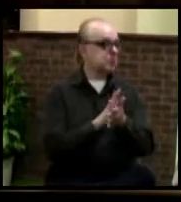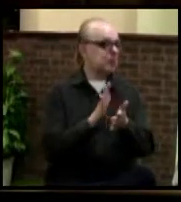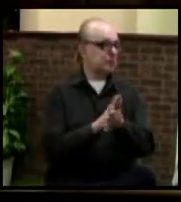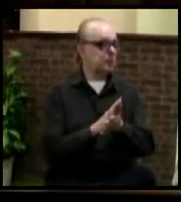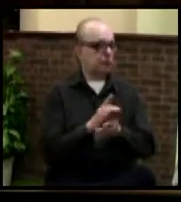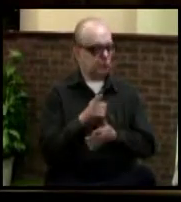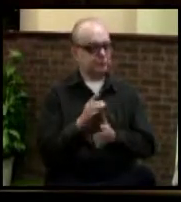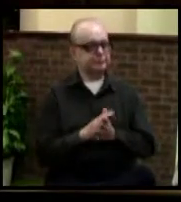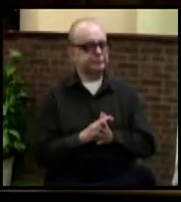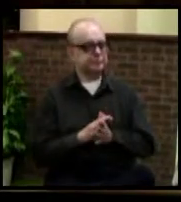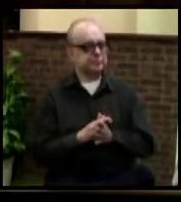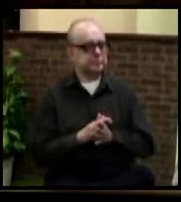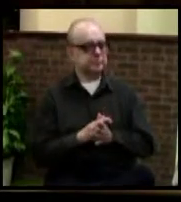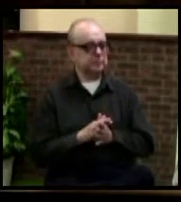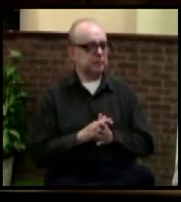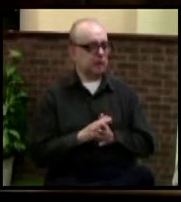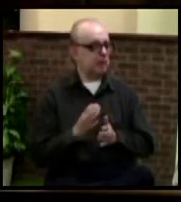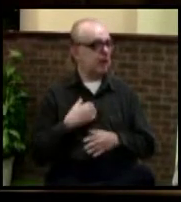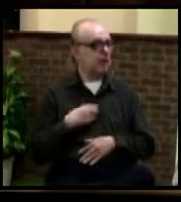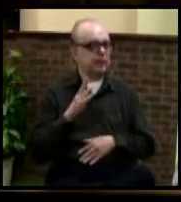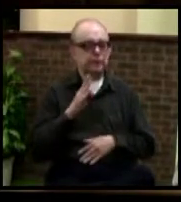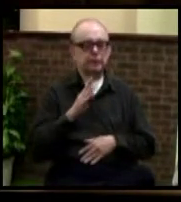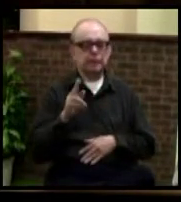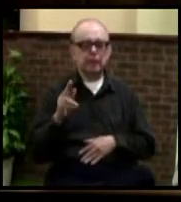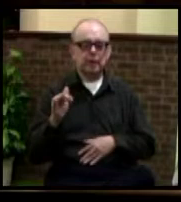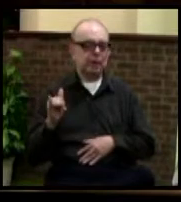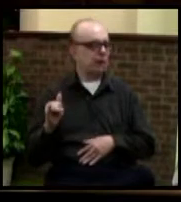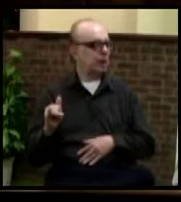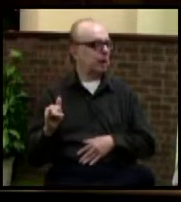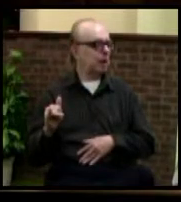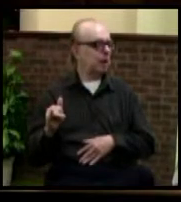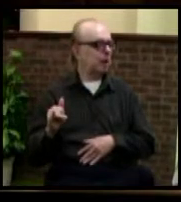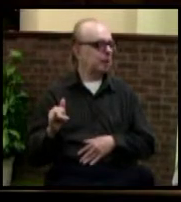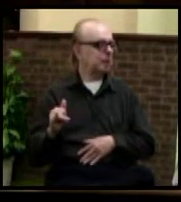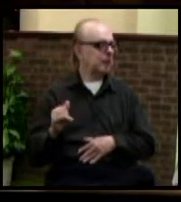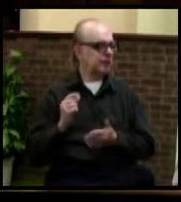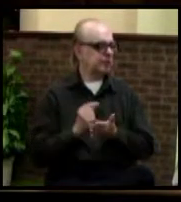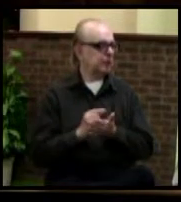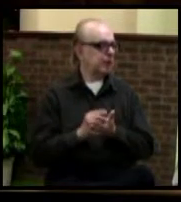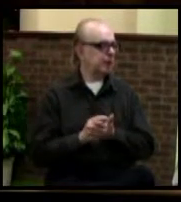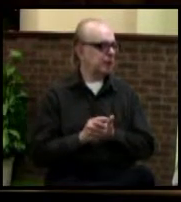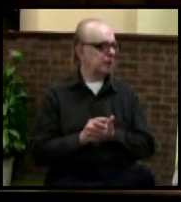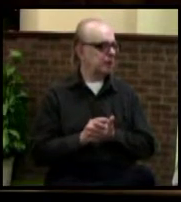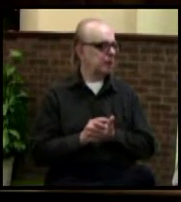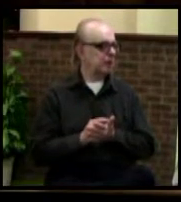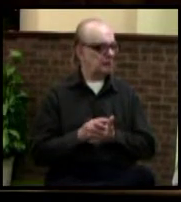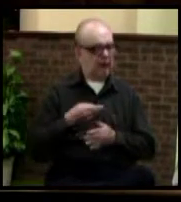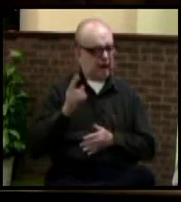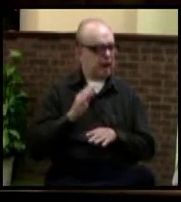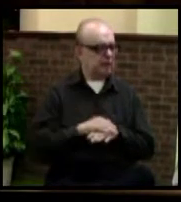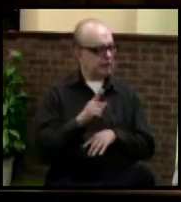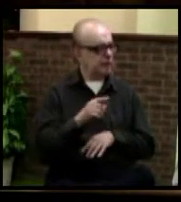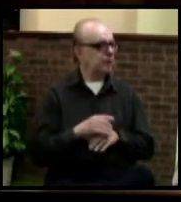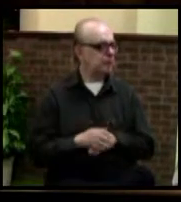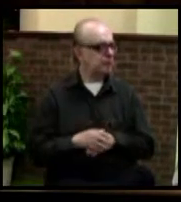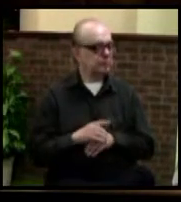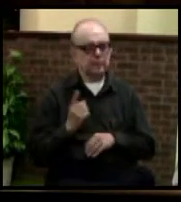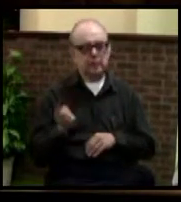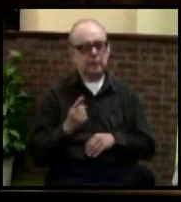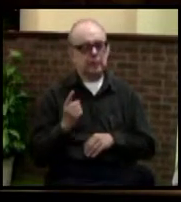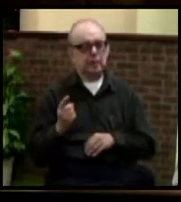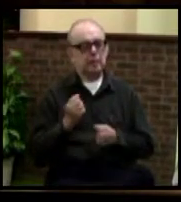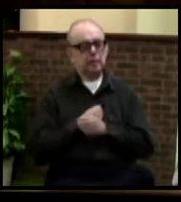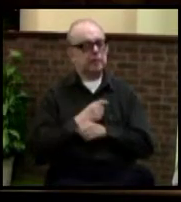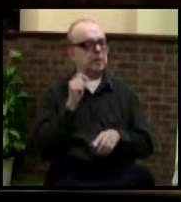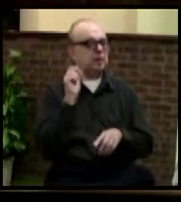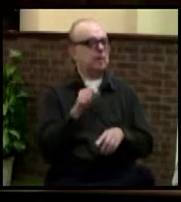you're in school and there's this bully that's like maybe in a grade or two ahead of you